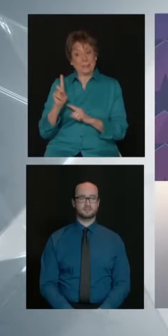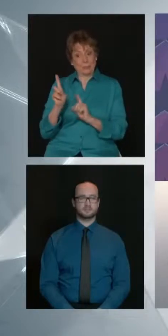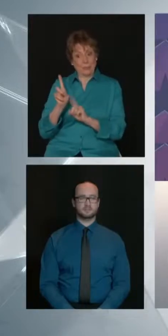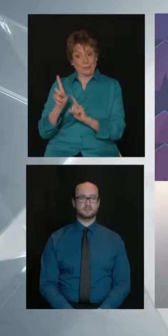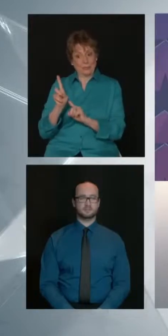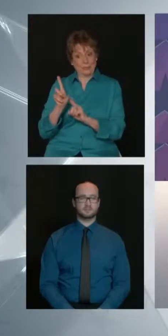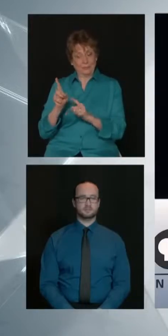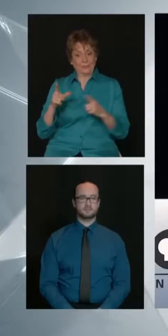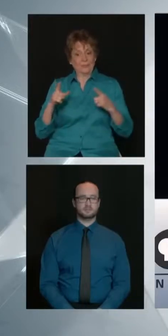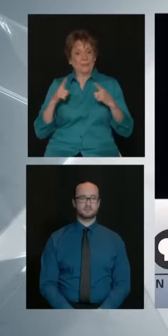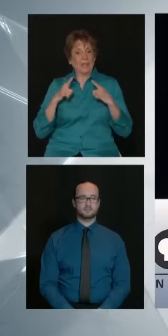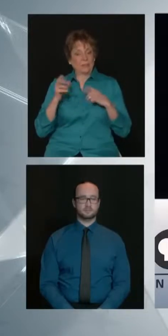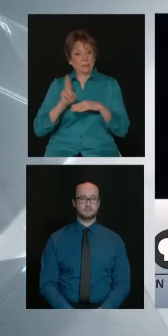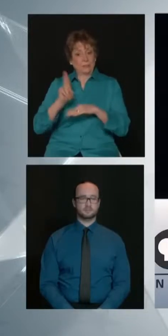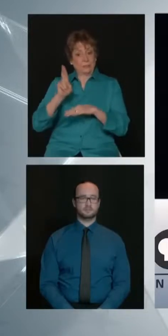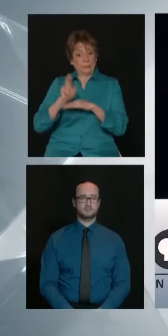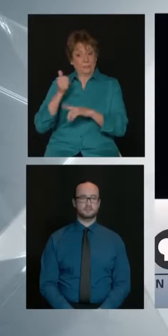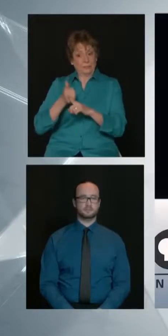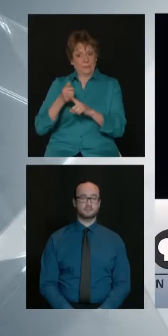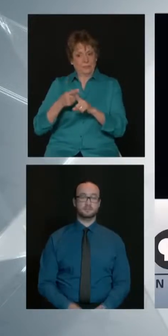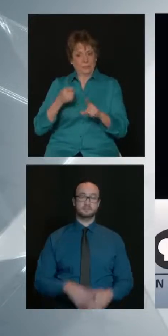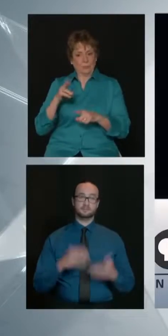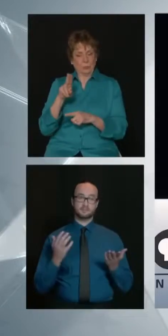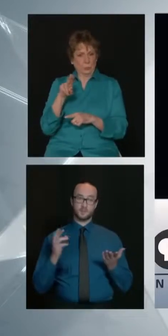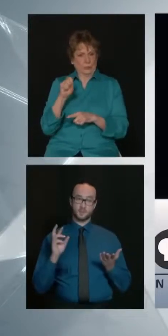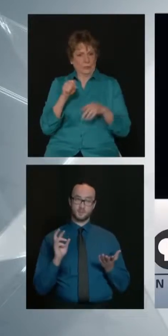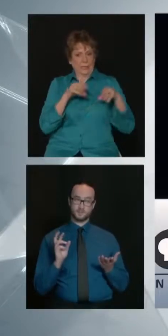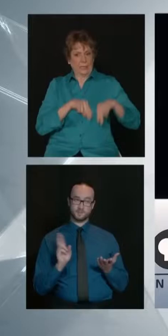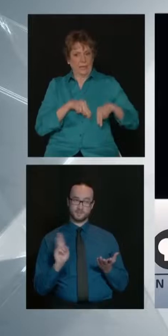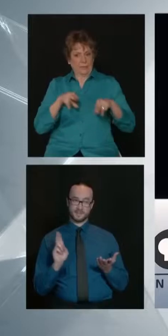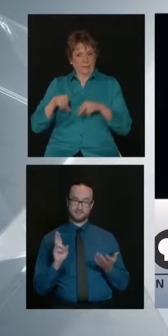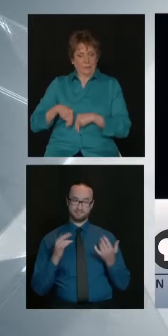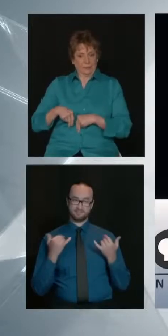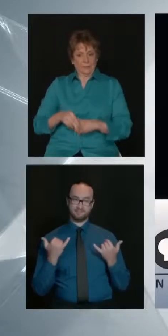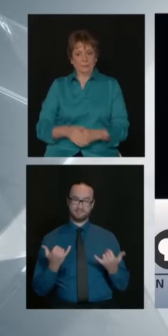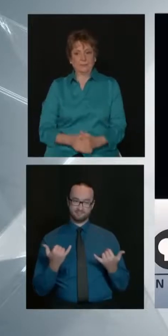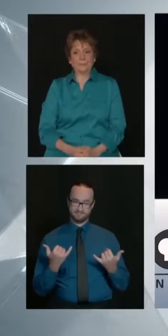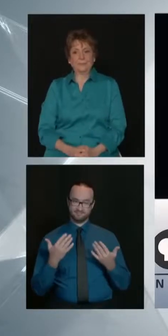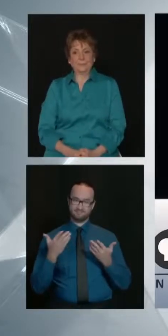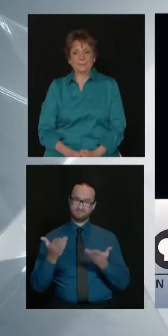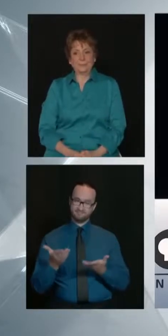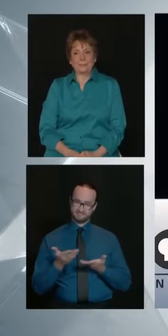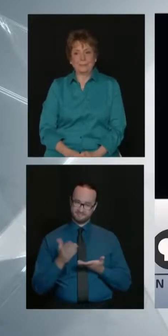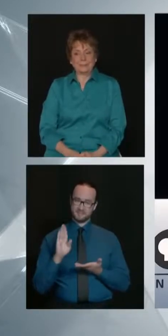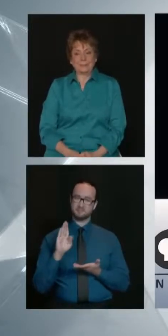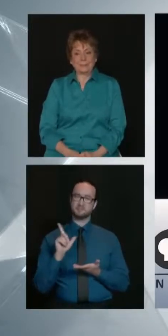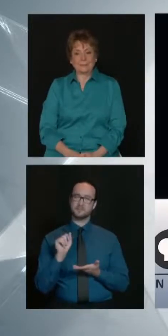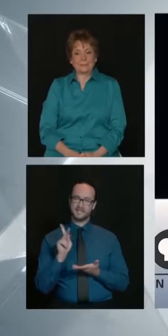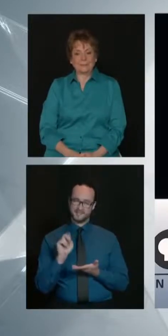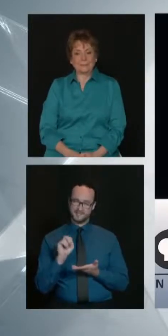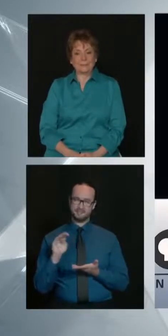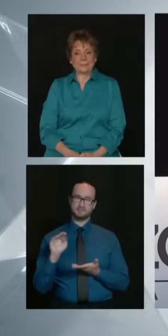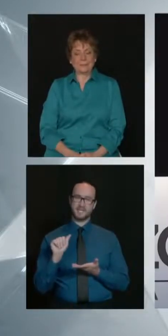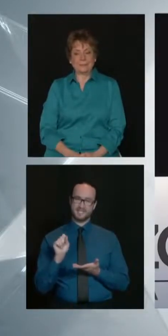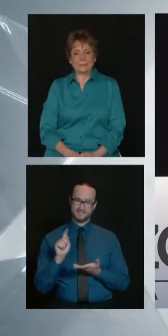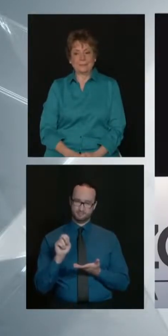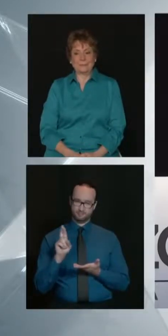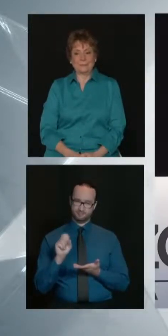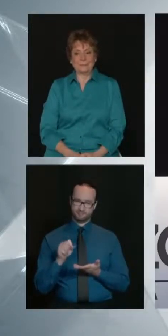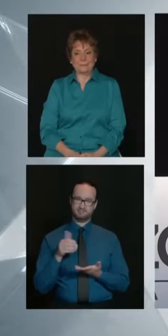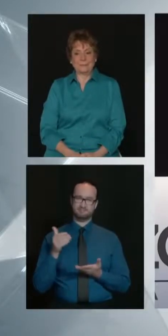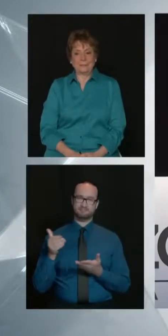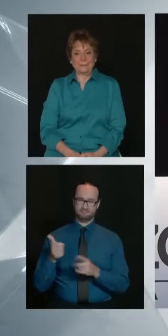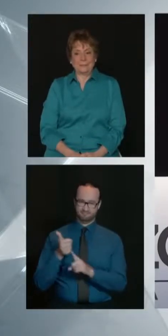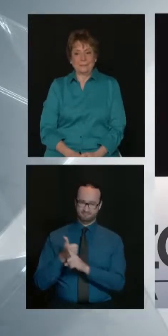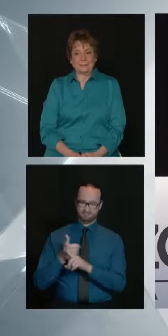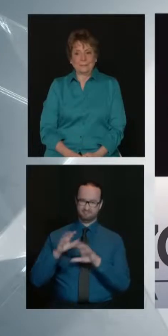the U.S. Navy. Republican Blake Masters, an attorney, businessman, and author, and a member of the Trump 2016 transition team. And Libertarian